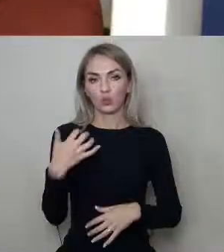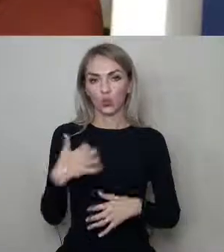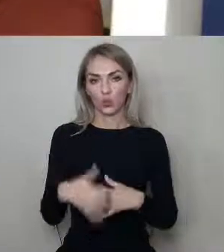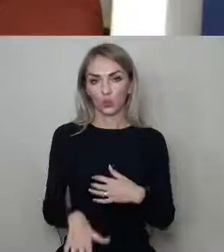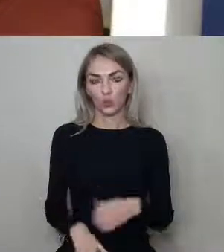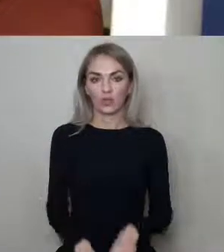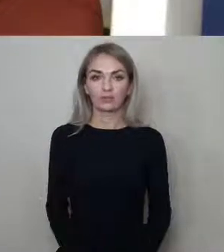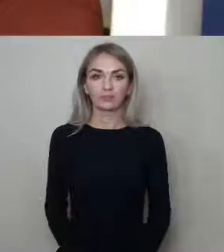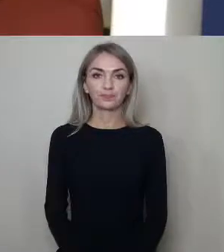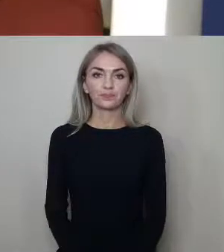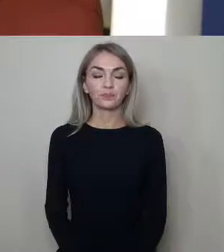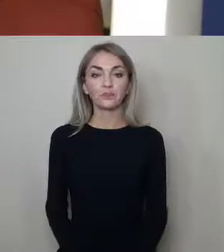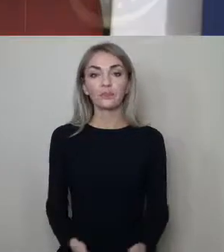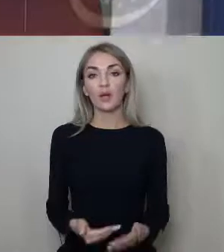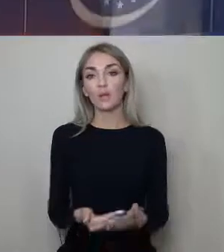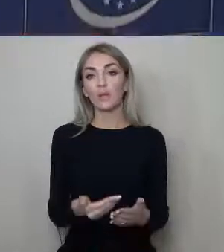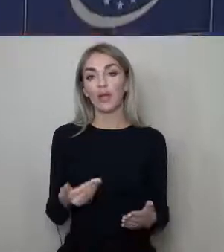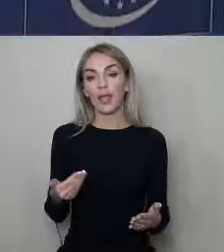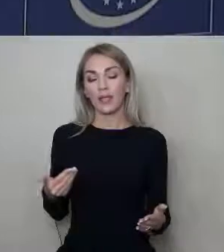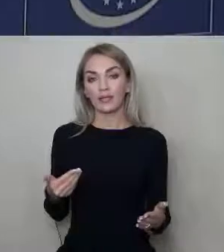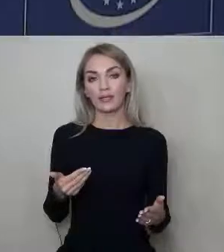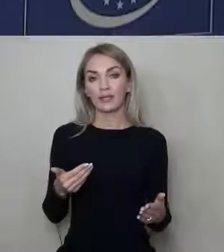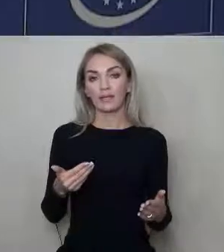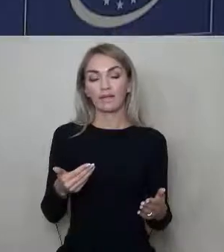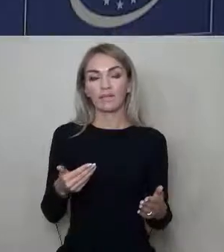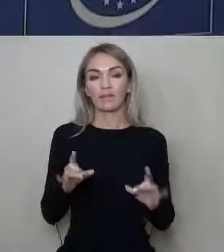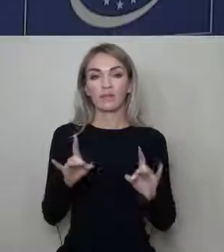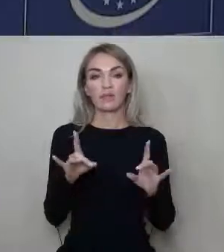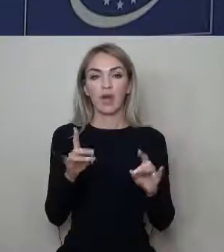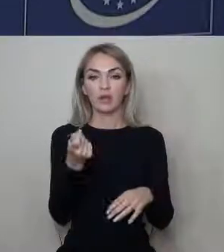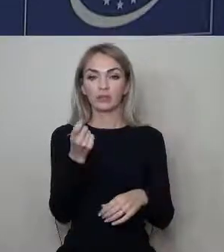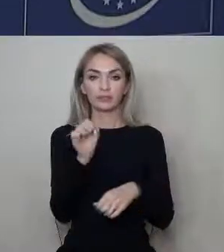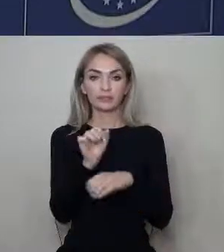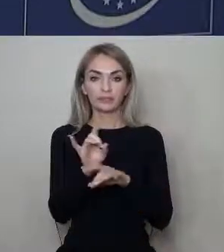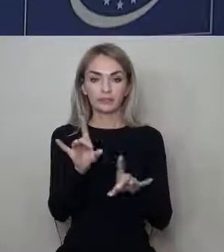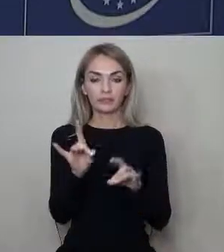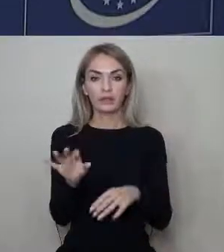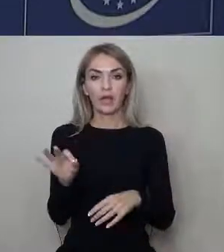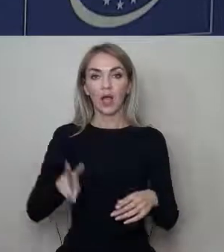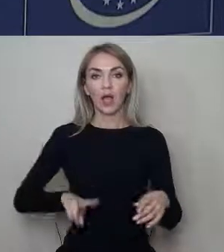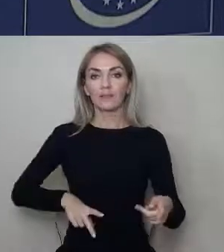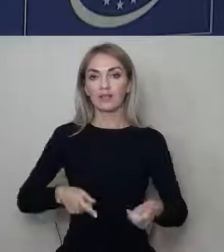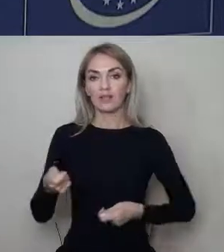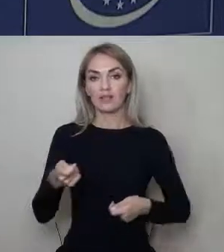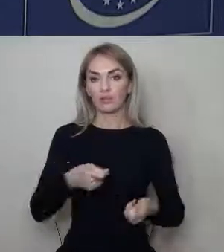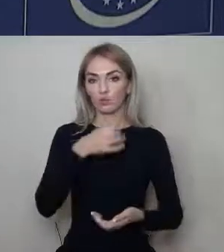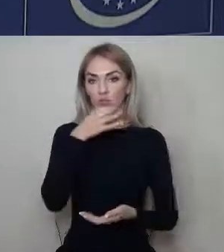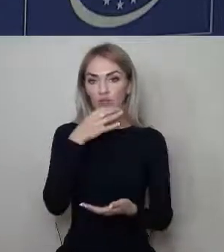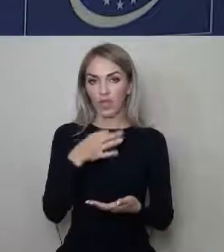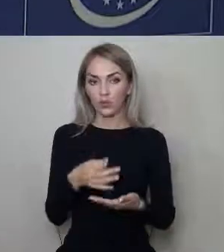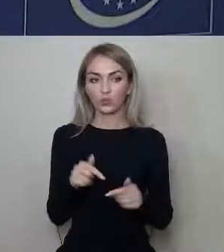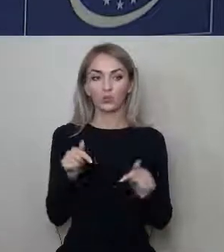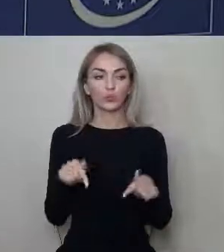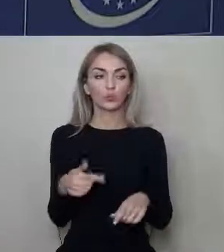paper. At the previous webinars, we spoke about administrative liability.